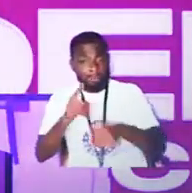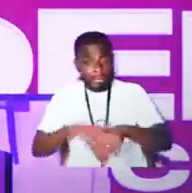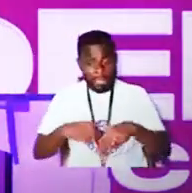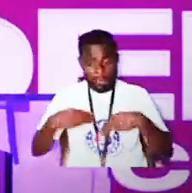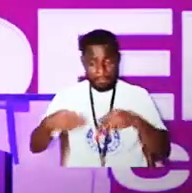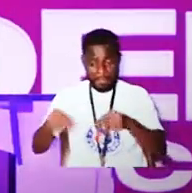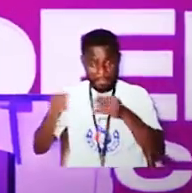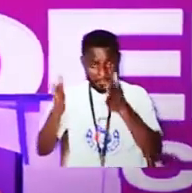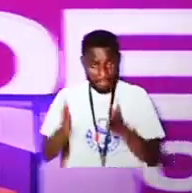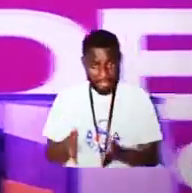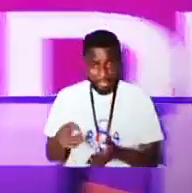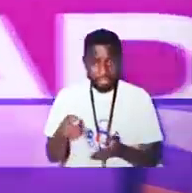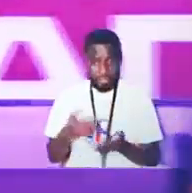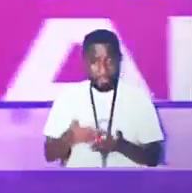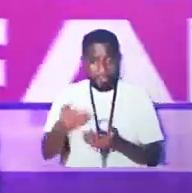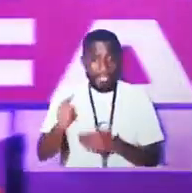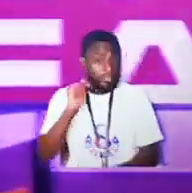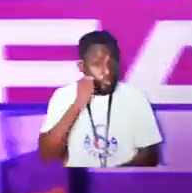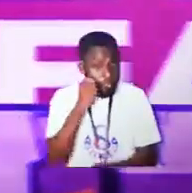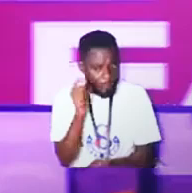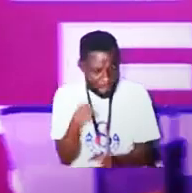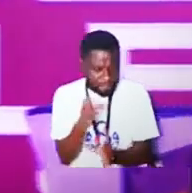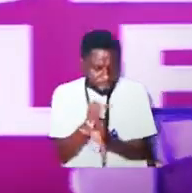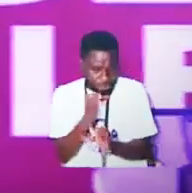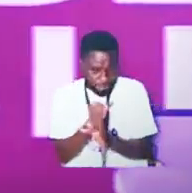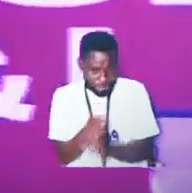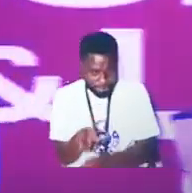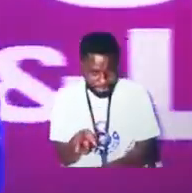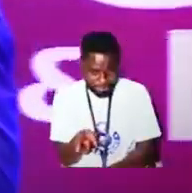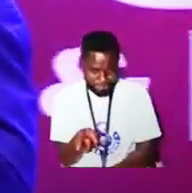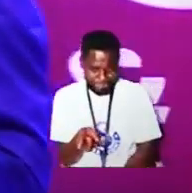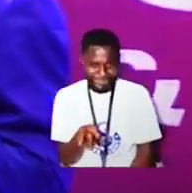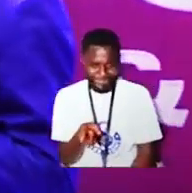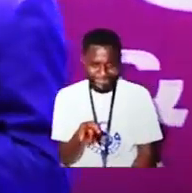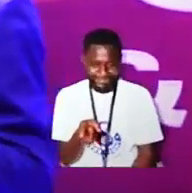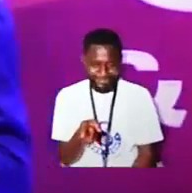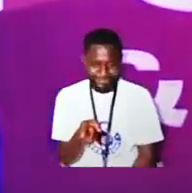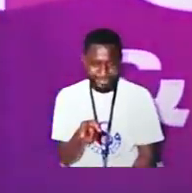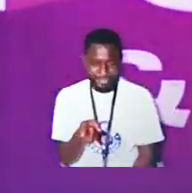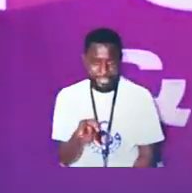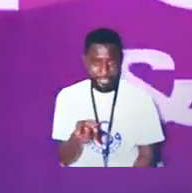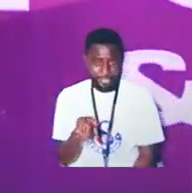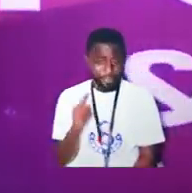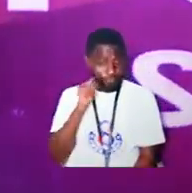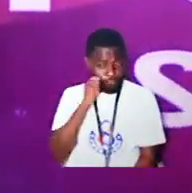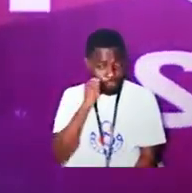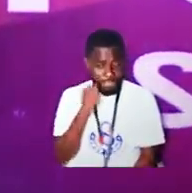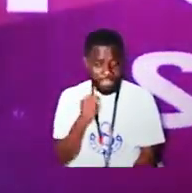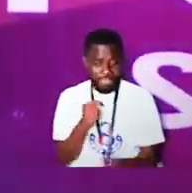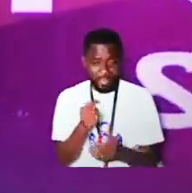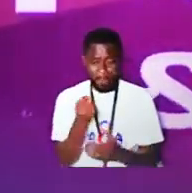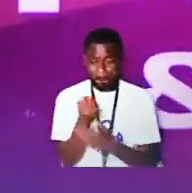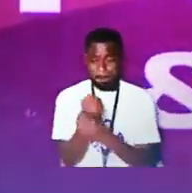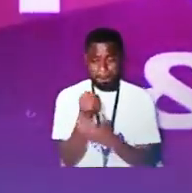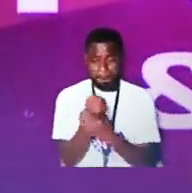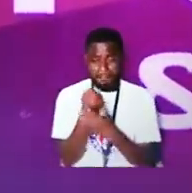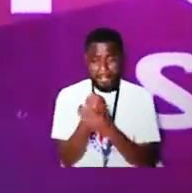when you are going to buy tomatoes, you have to be very careful. See, the very fresh ones are put on